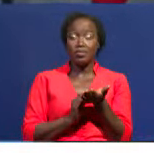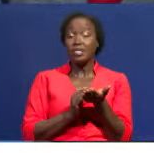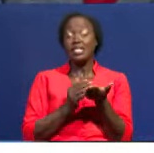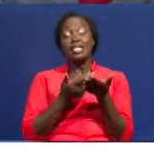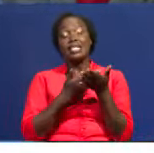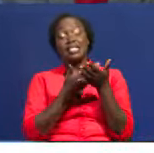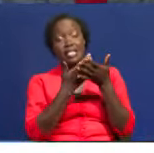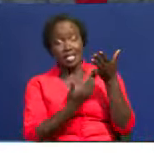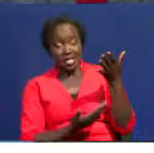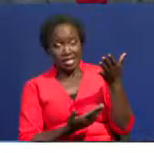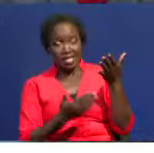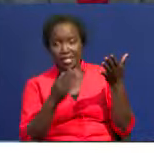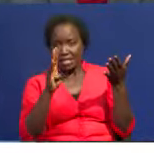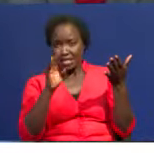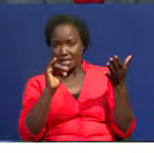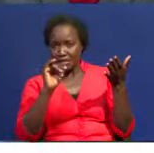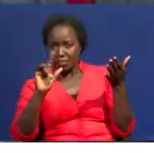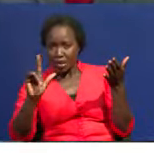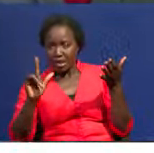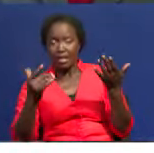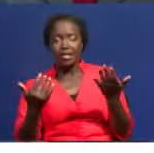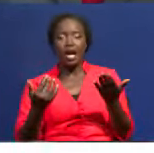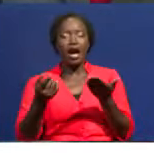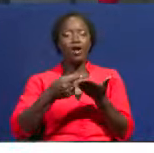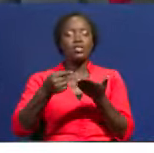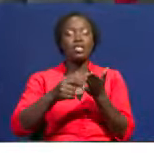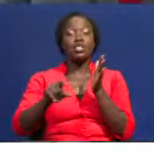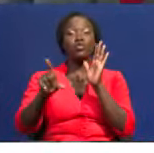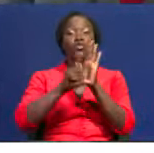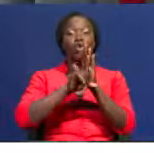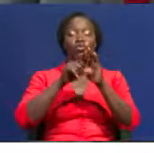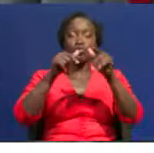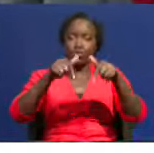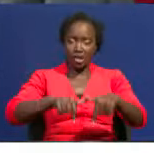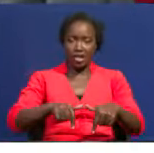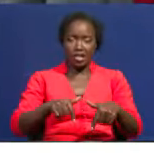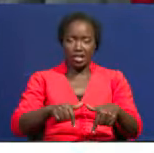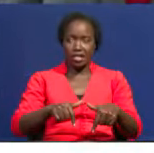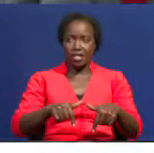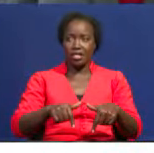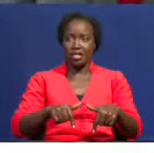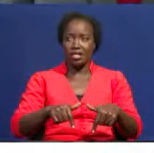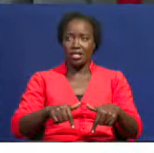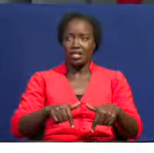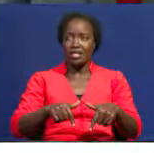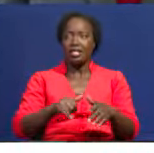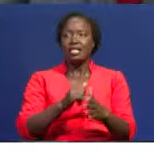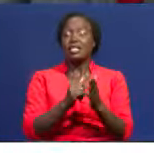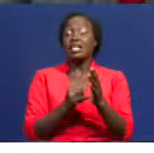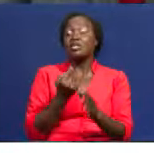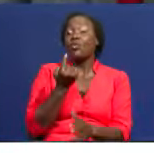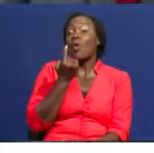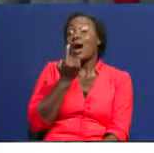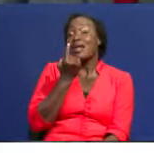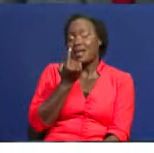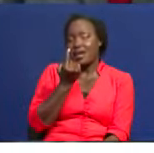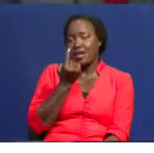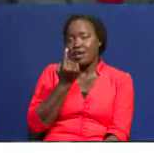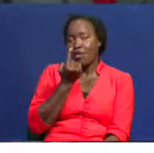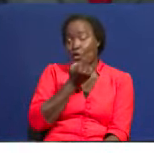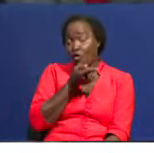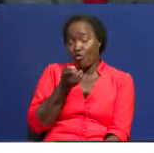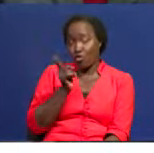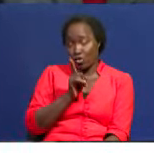This bill that has now been signed into the law today is just one of